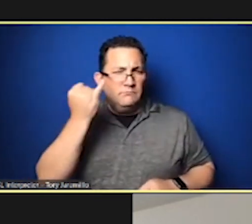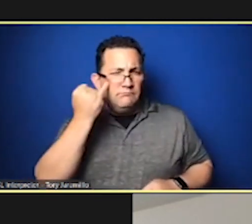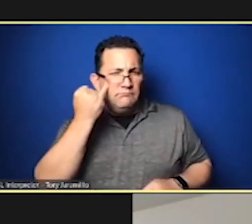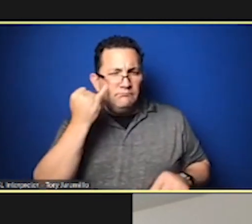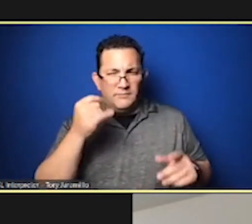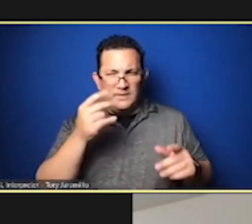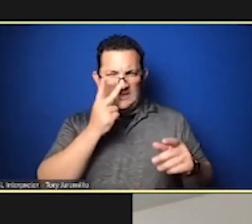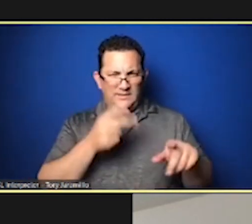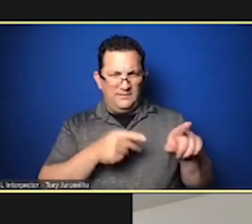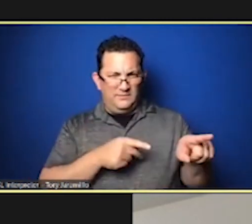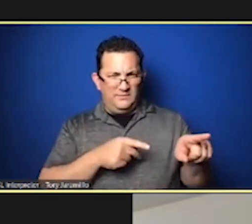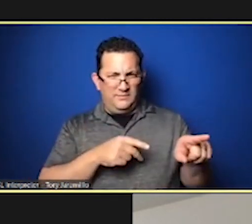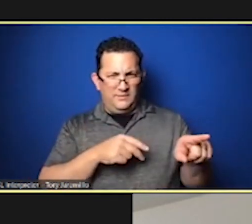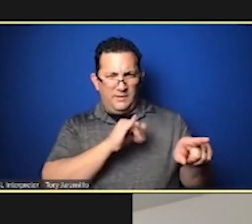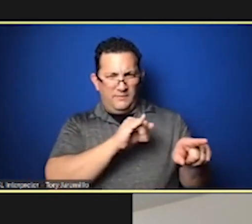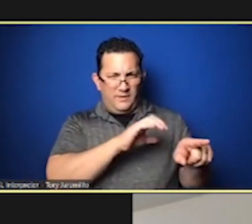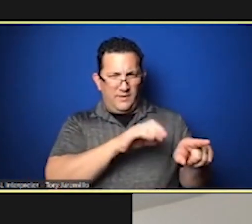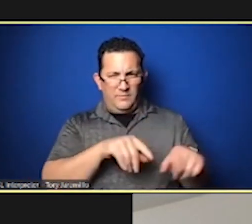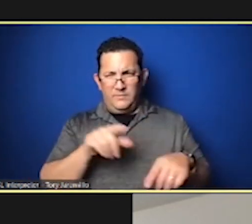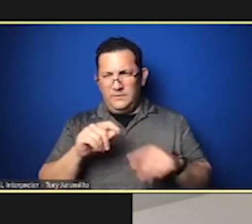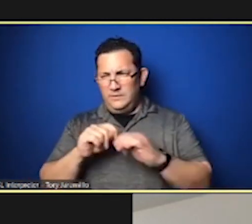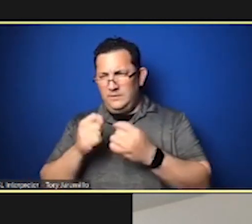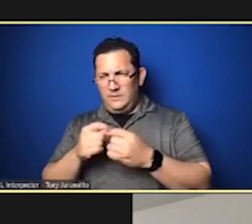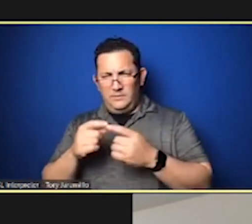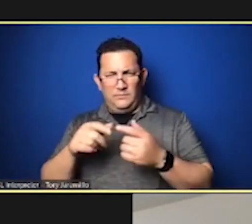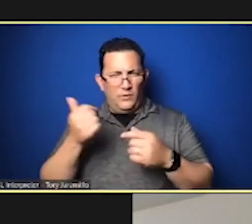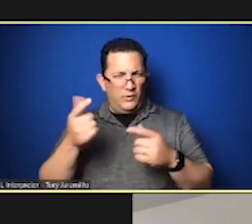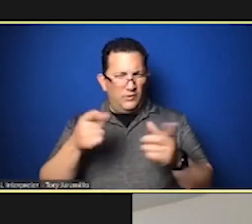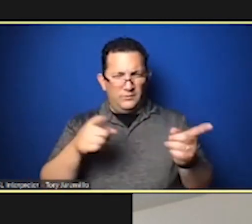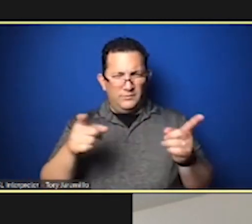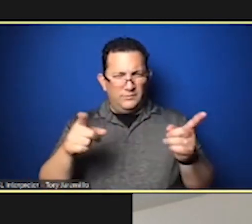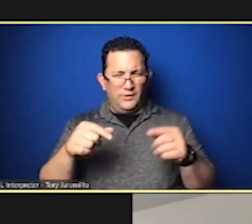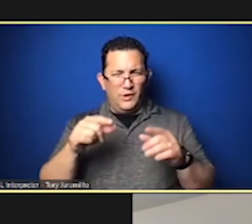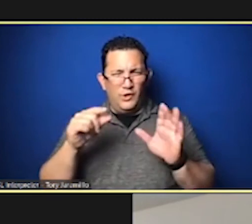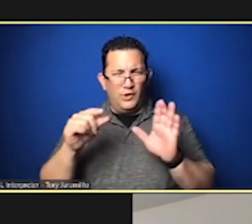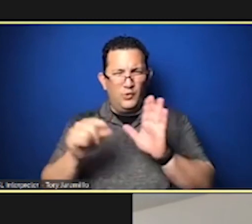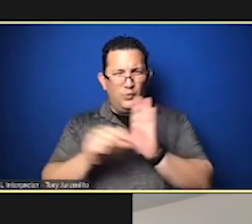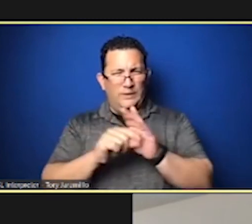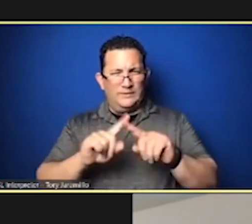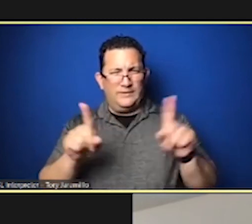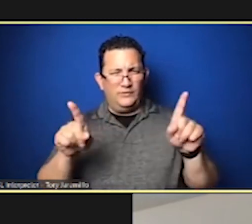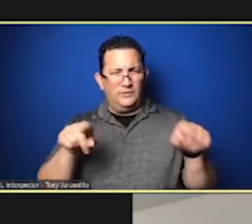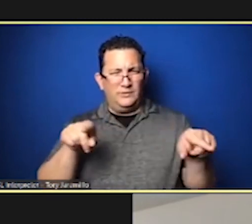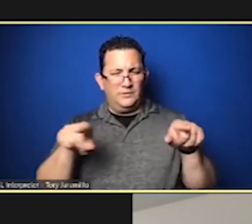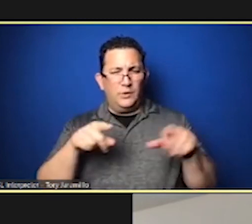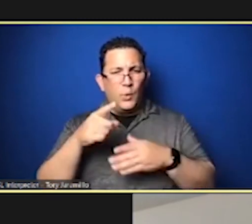different platforms? What grades count if they are different?